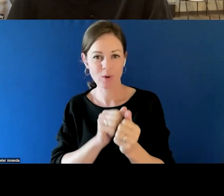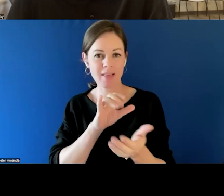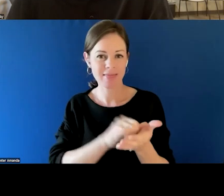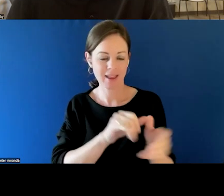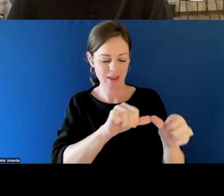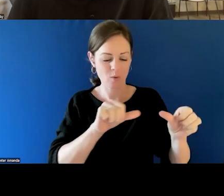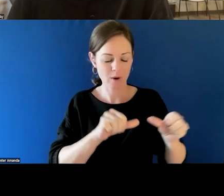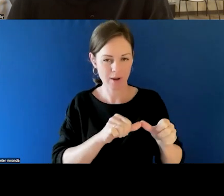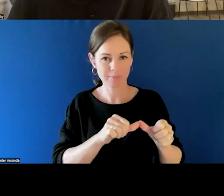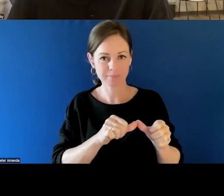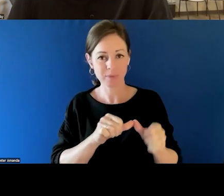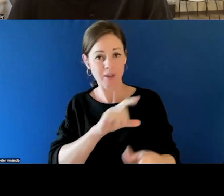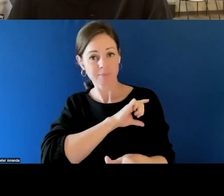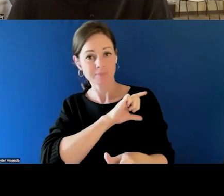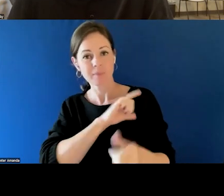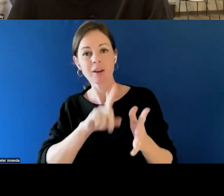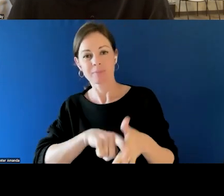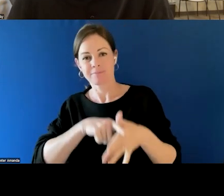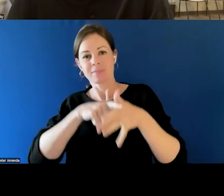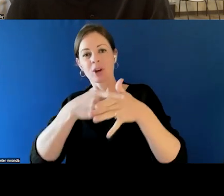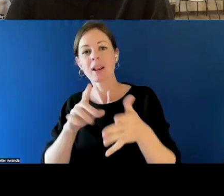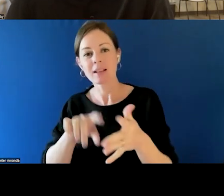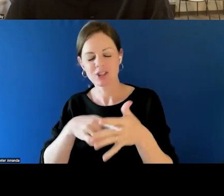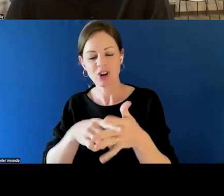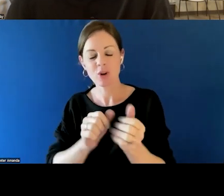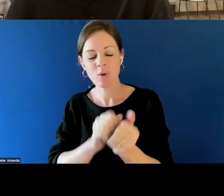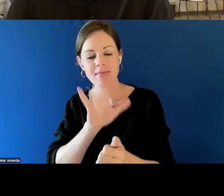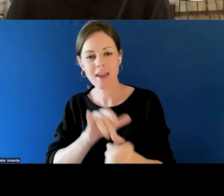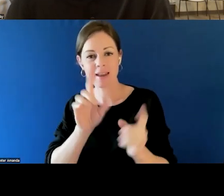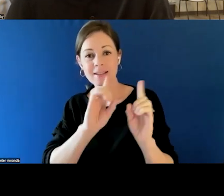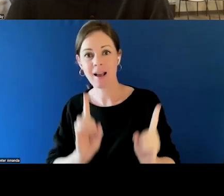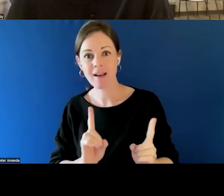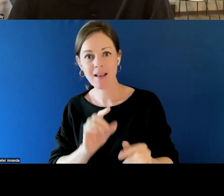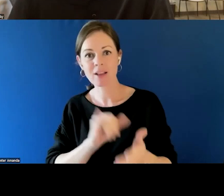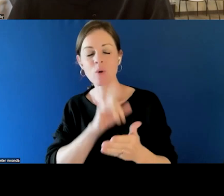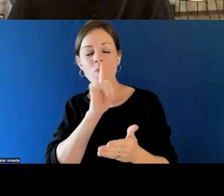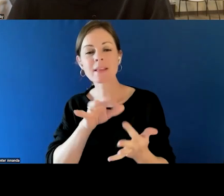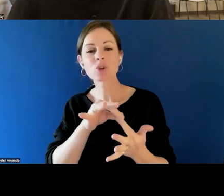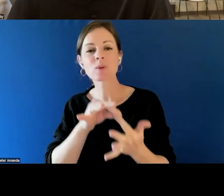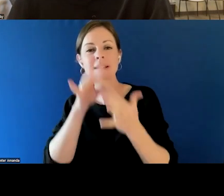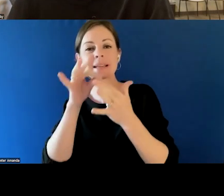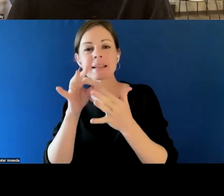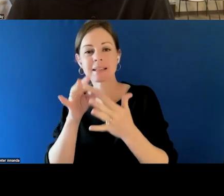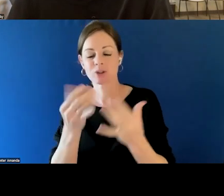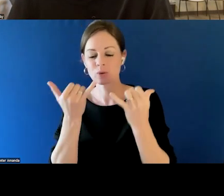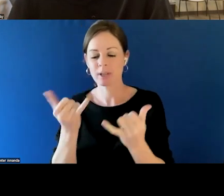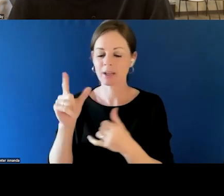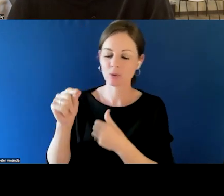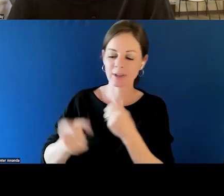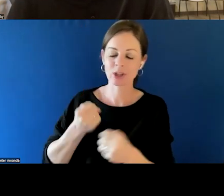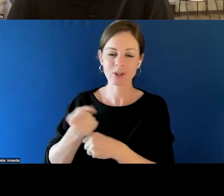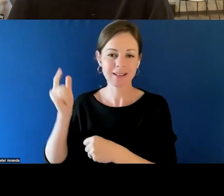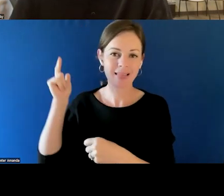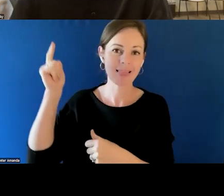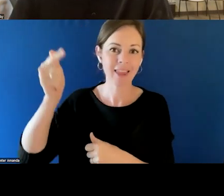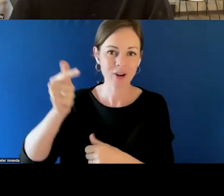enforcement got to be in on the ground floor of that design. And that really is unique even today, 20 years later, because